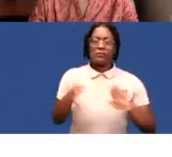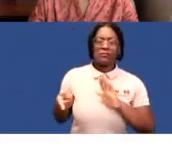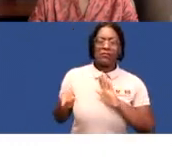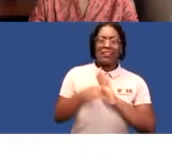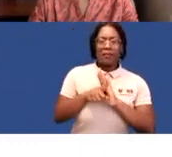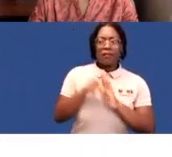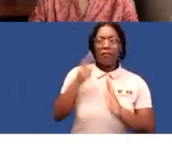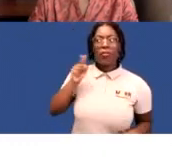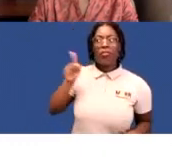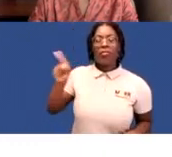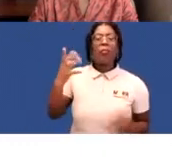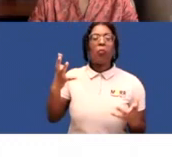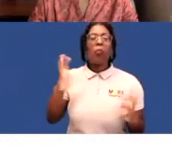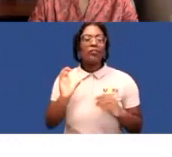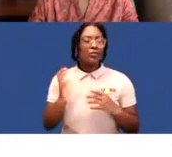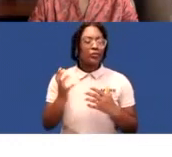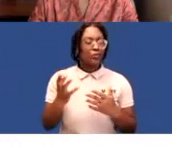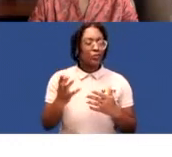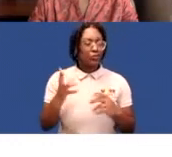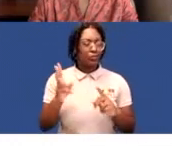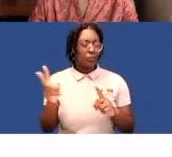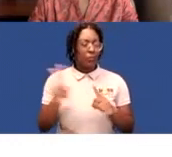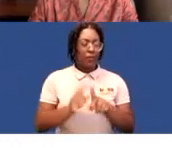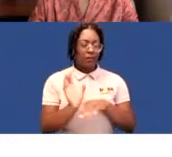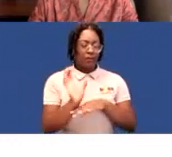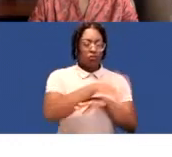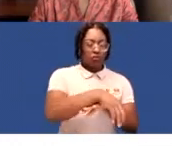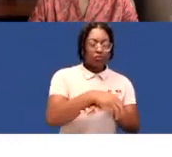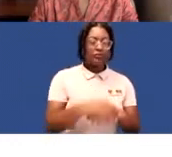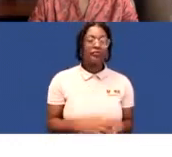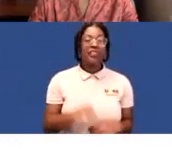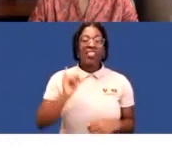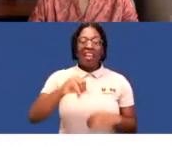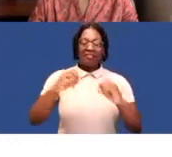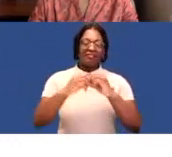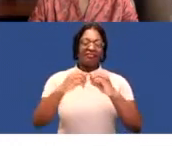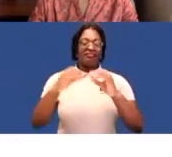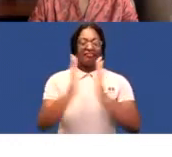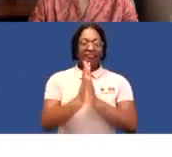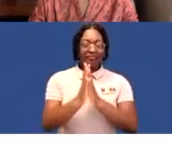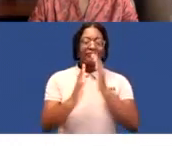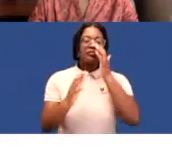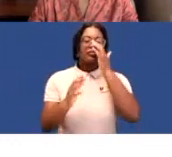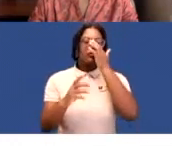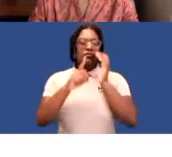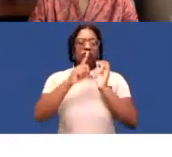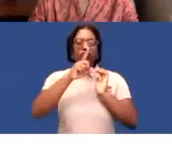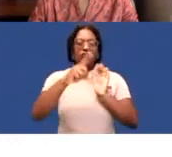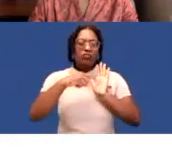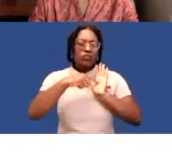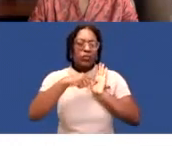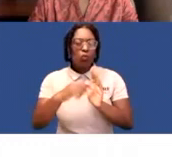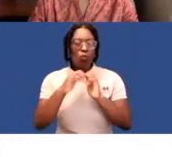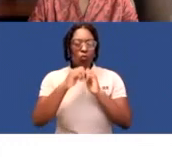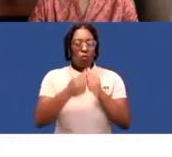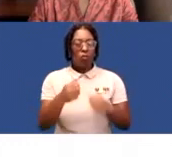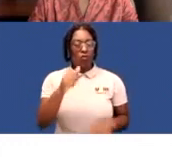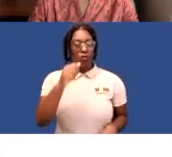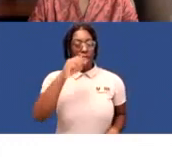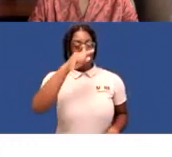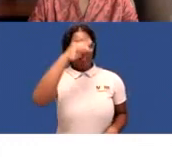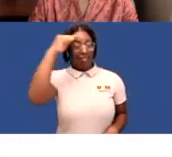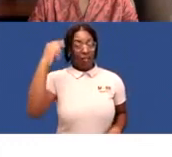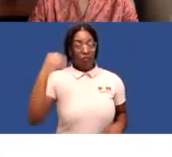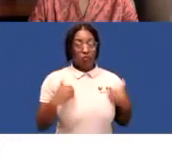force. The confrontation reflected the pattern of disproportionately harsh treatment of Black youth